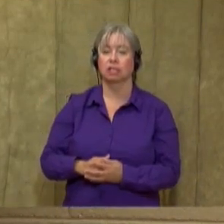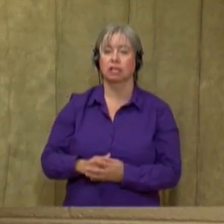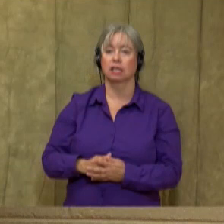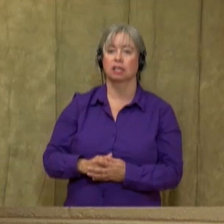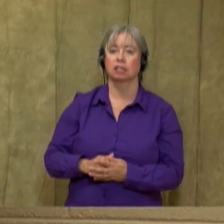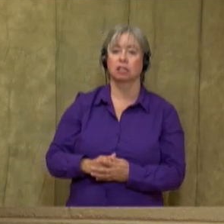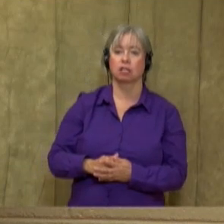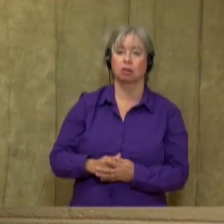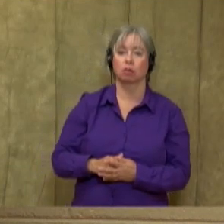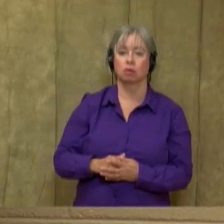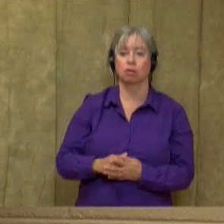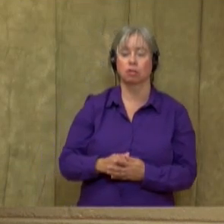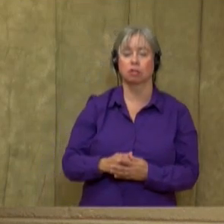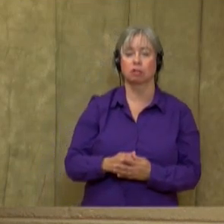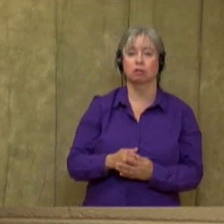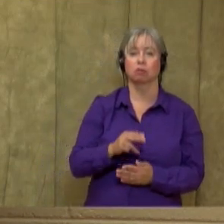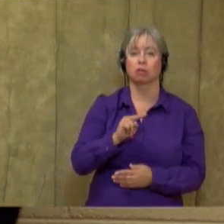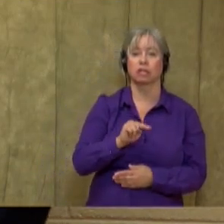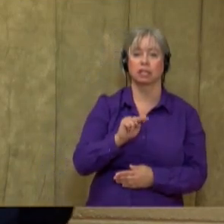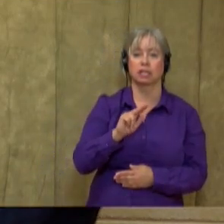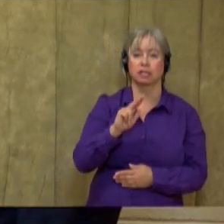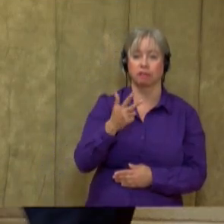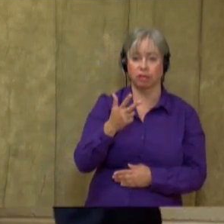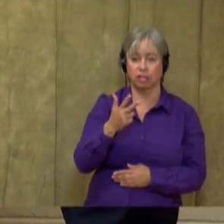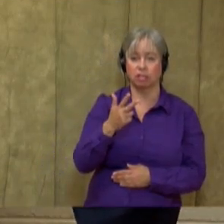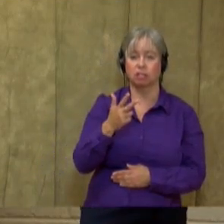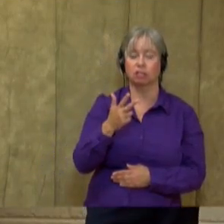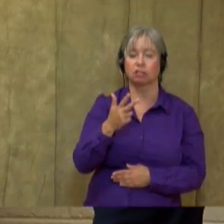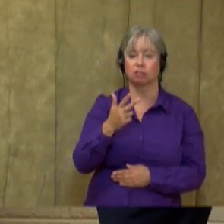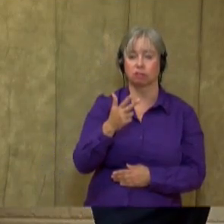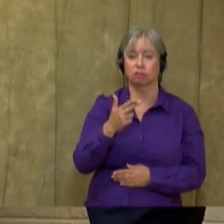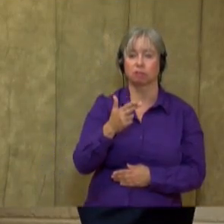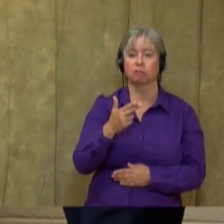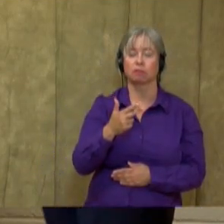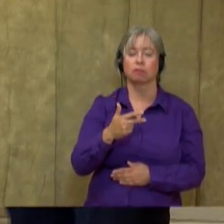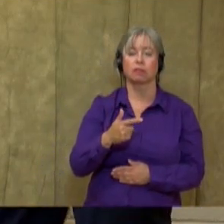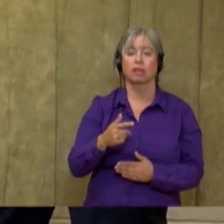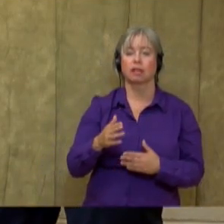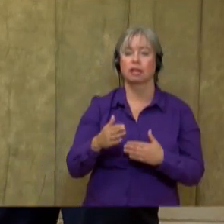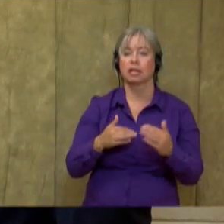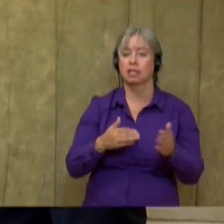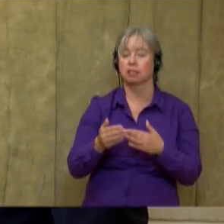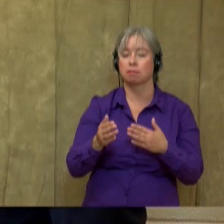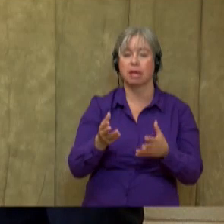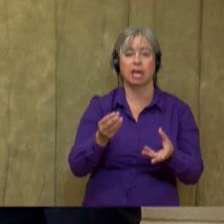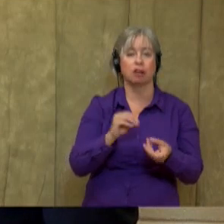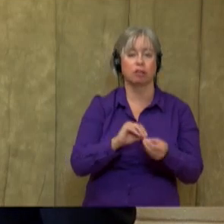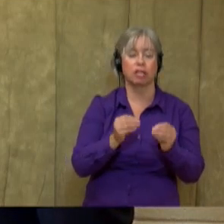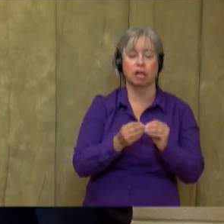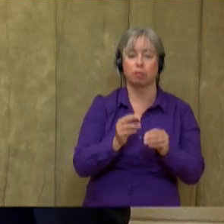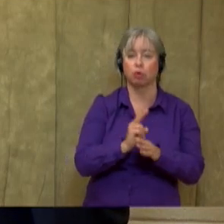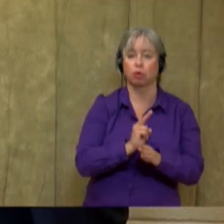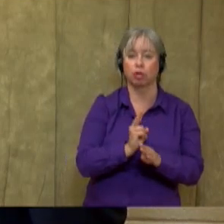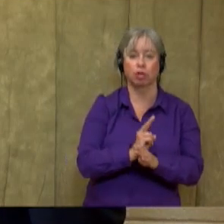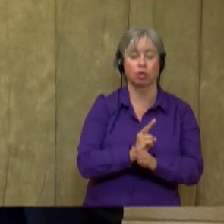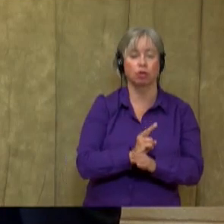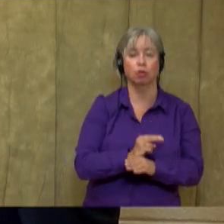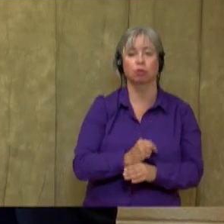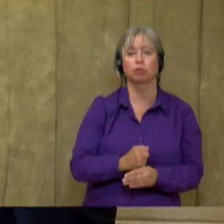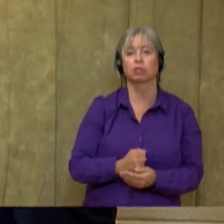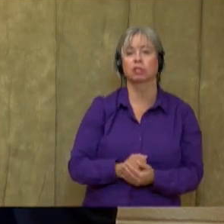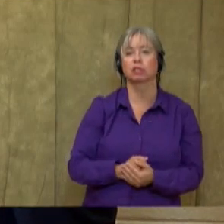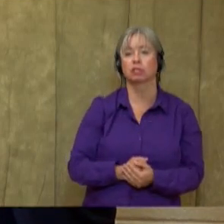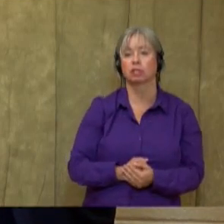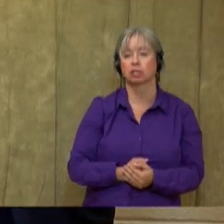going to be whatever my dimension is to the 3rd power. It could be 100 to the 3rd power, it could be 20 to the 3rd power, and that's going to